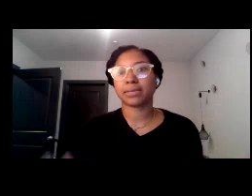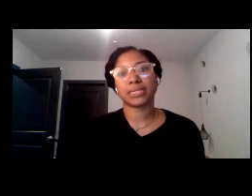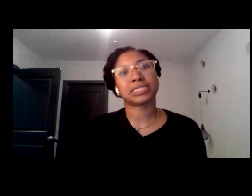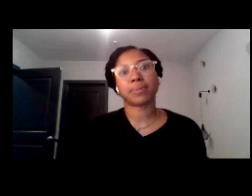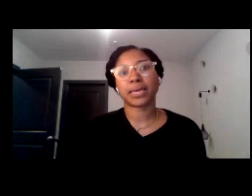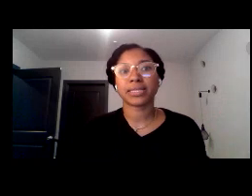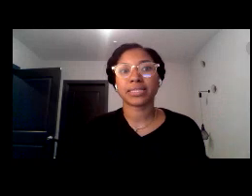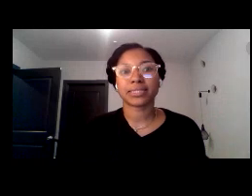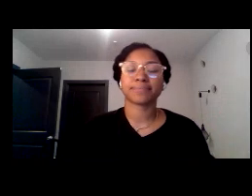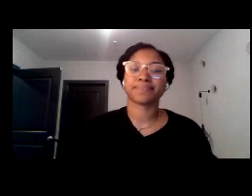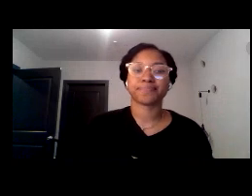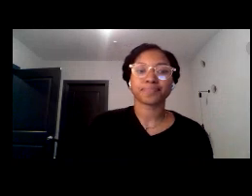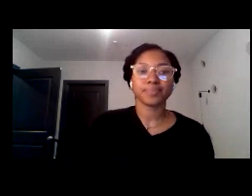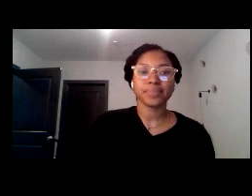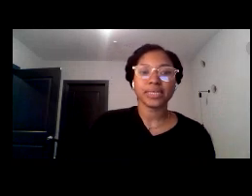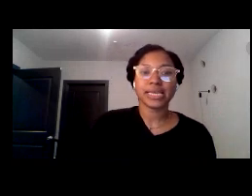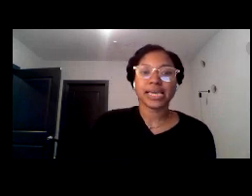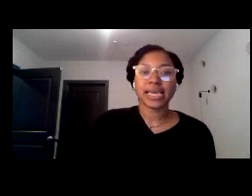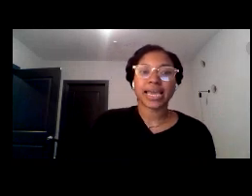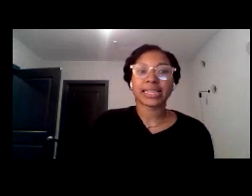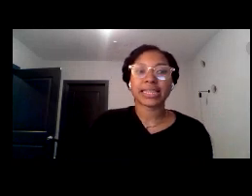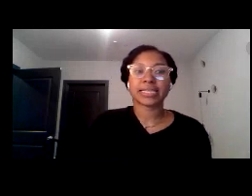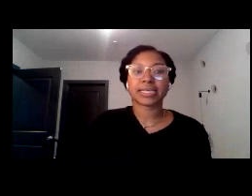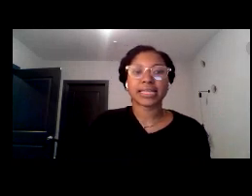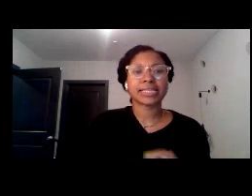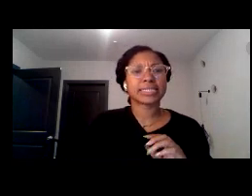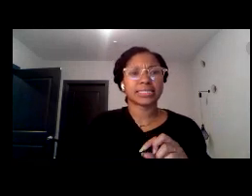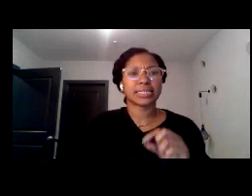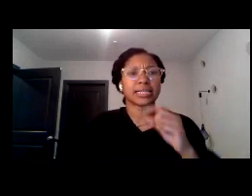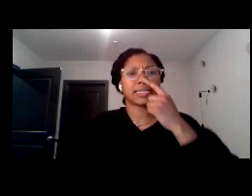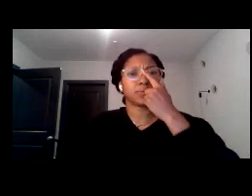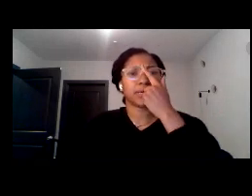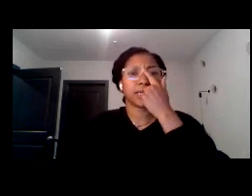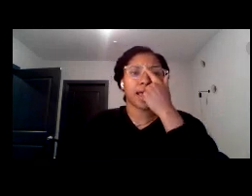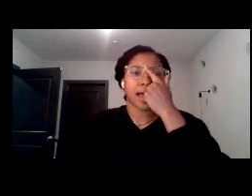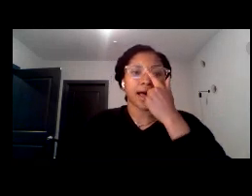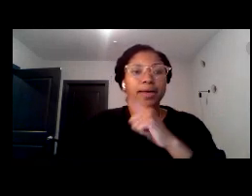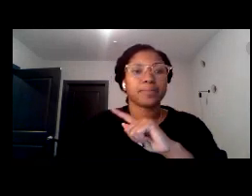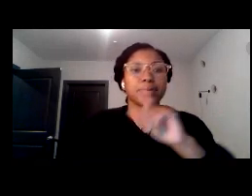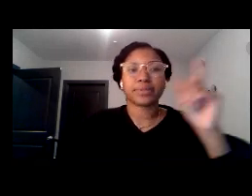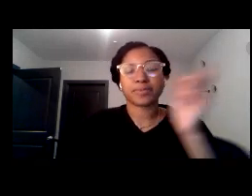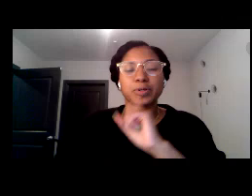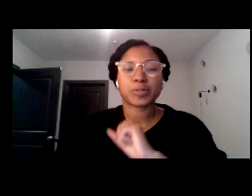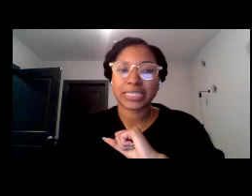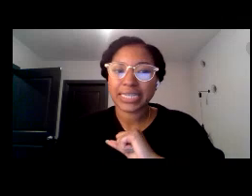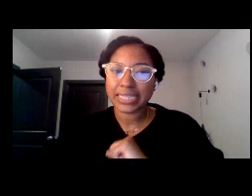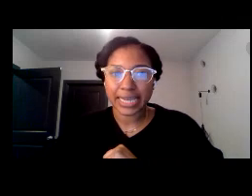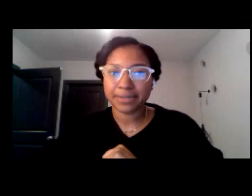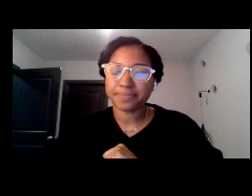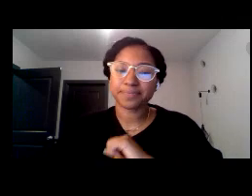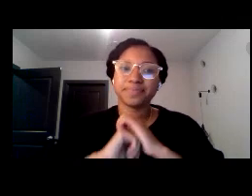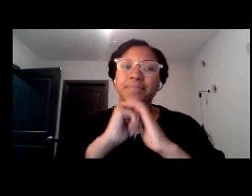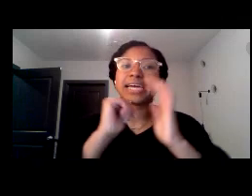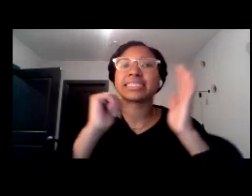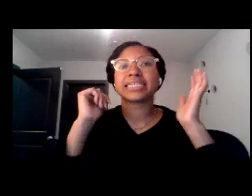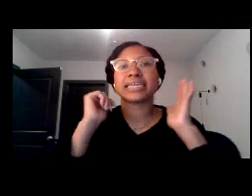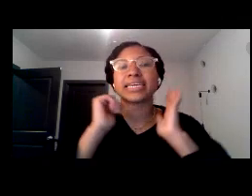cover any missed payments. And I think this is the last one. We'll go to this next